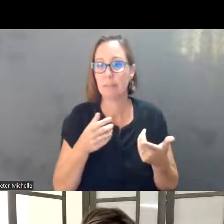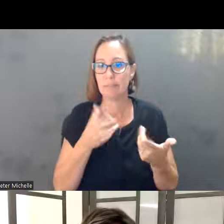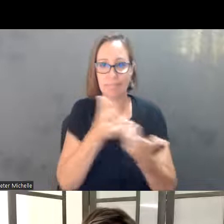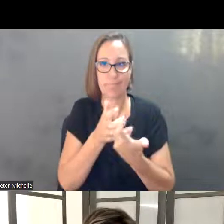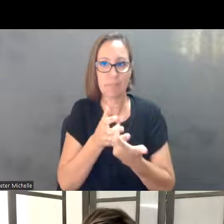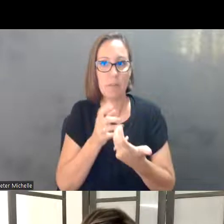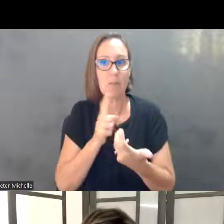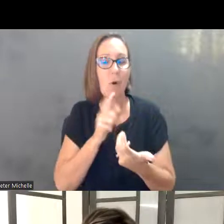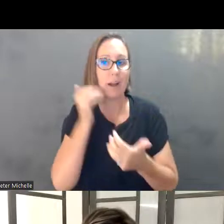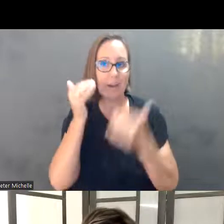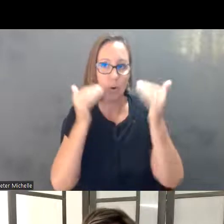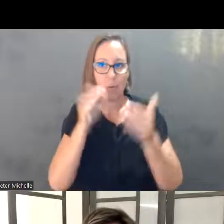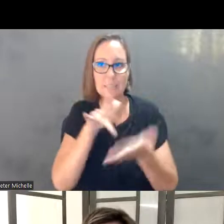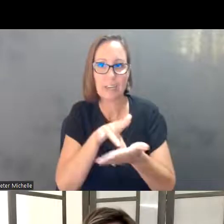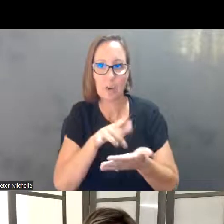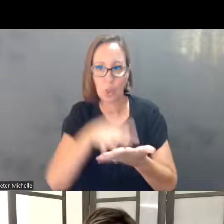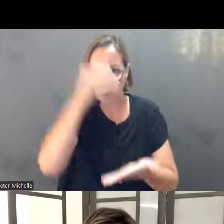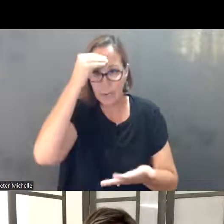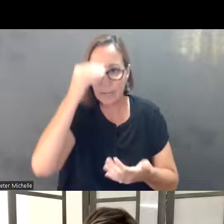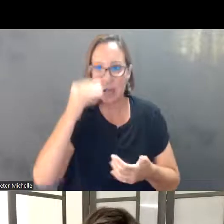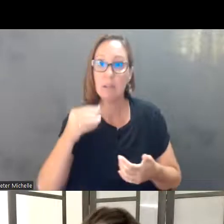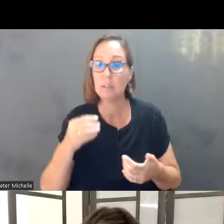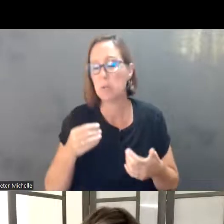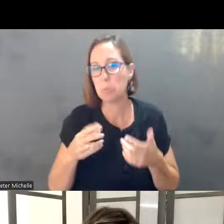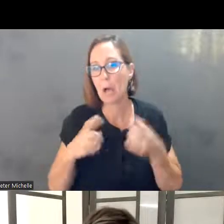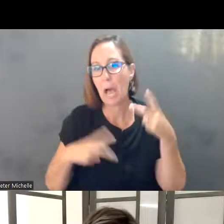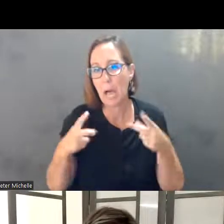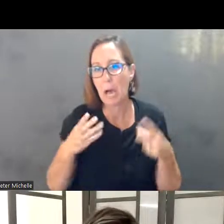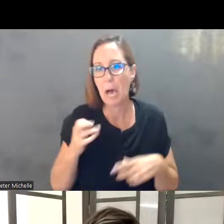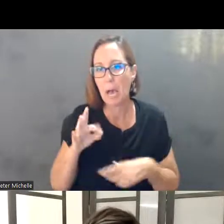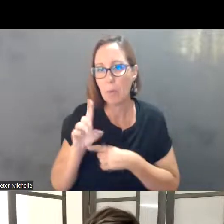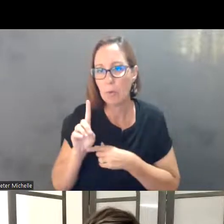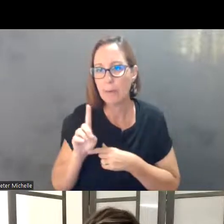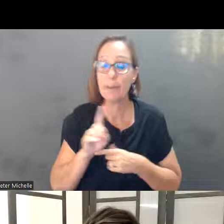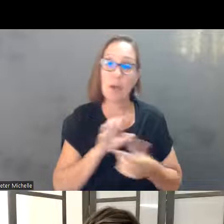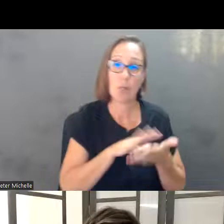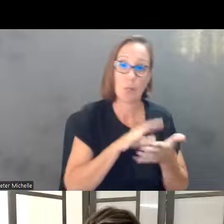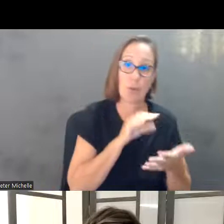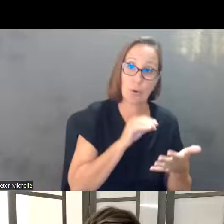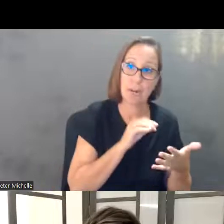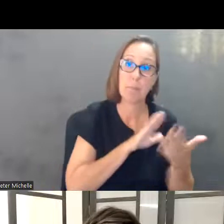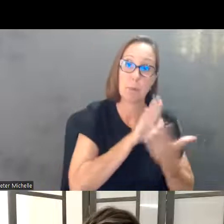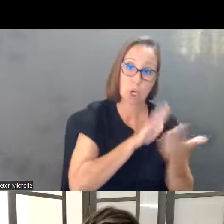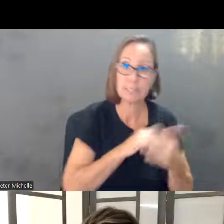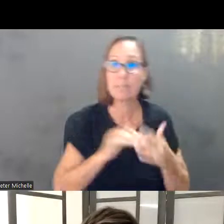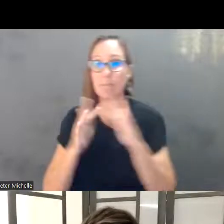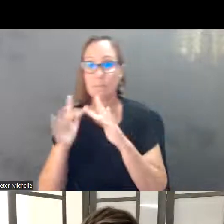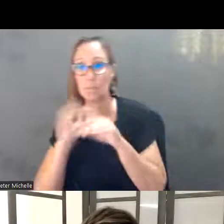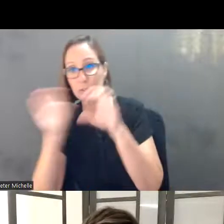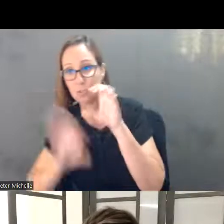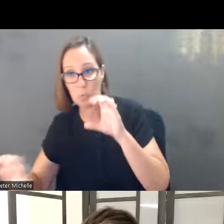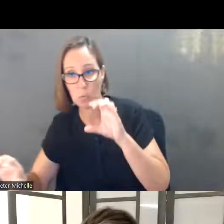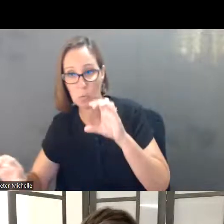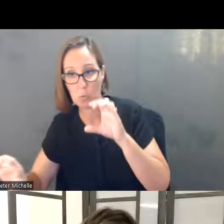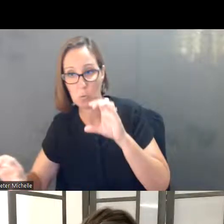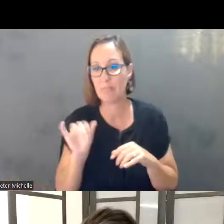By far a hybrid of offer in-person and virtual, so online and in-person. That was